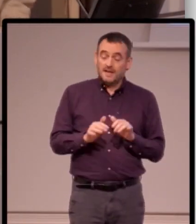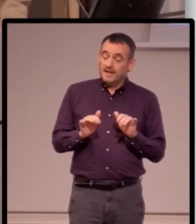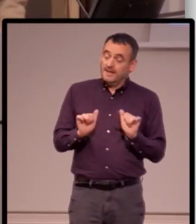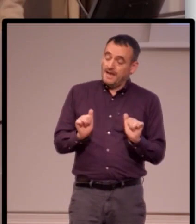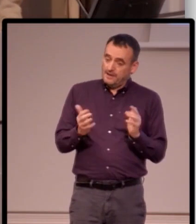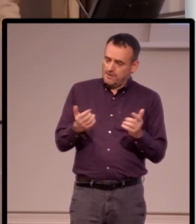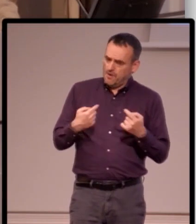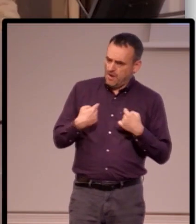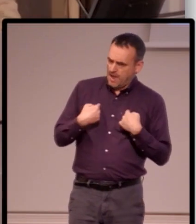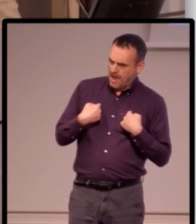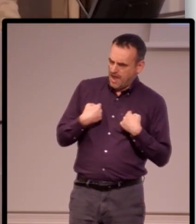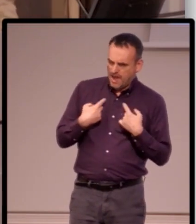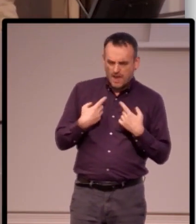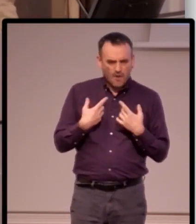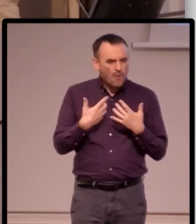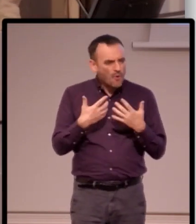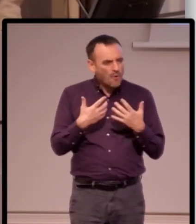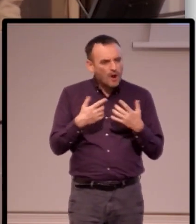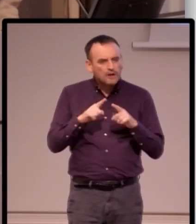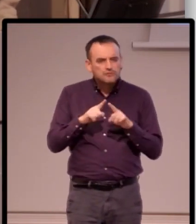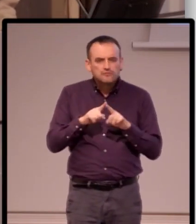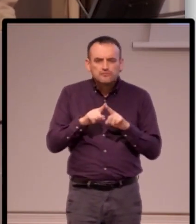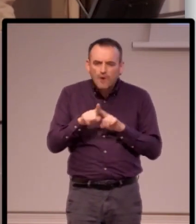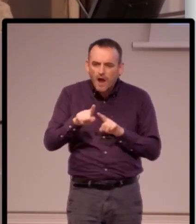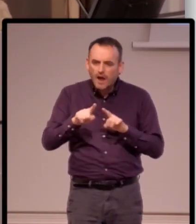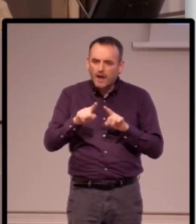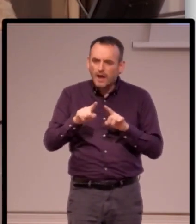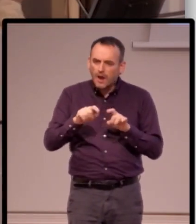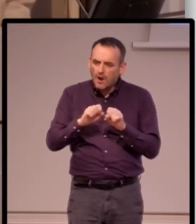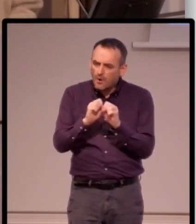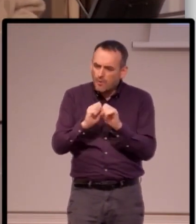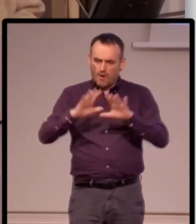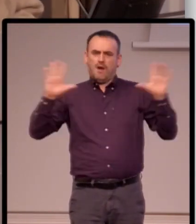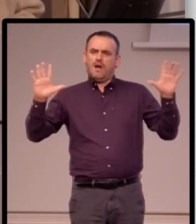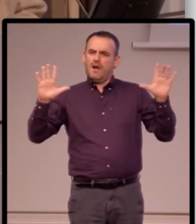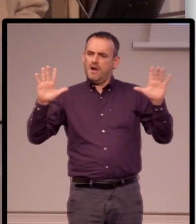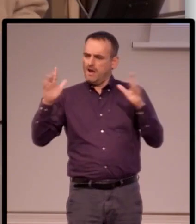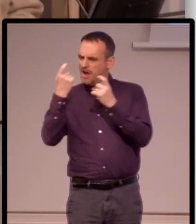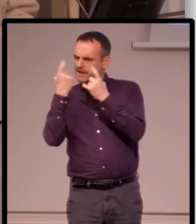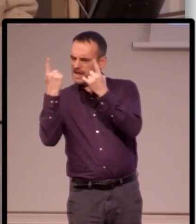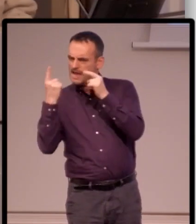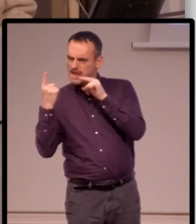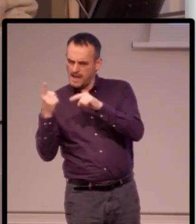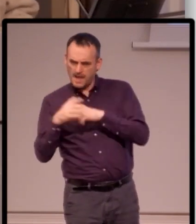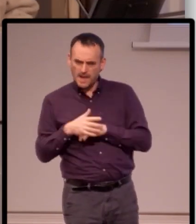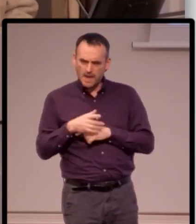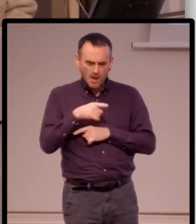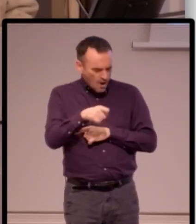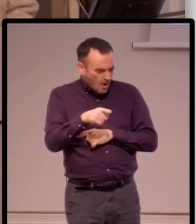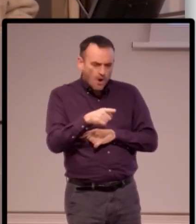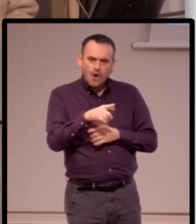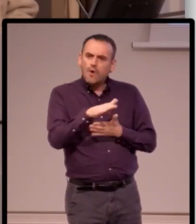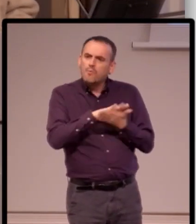So I'm going to try to give an overarching idea of what a cancer patient's treatment